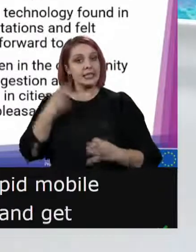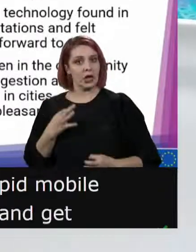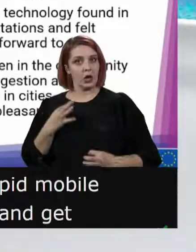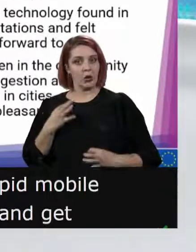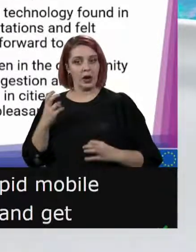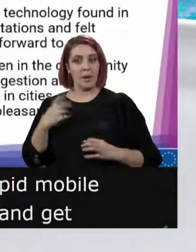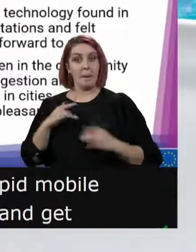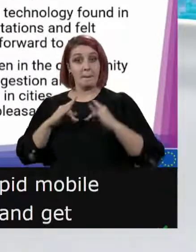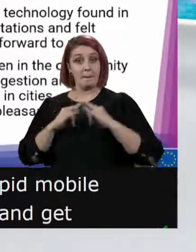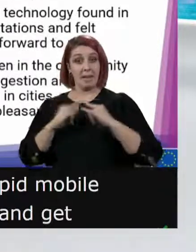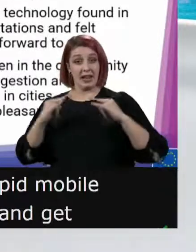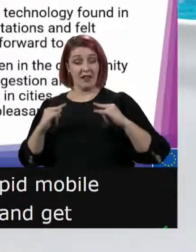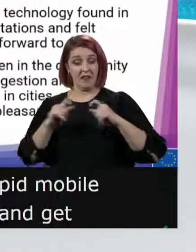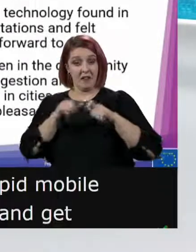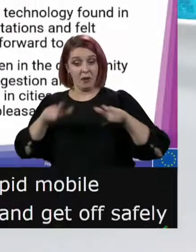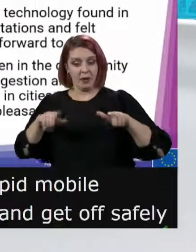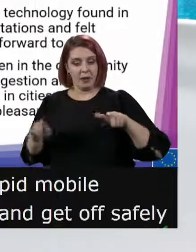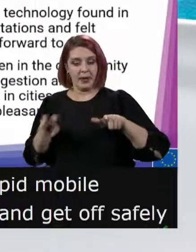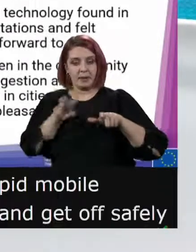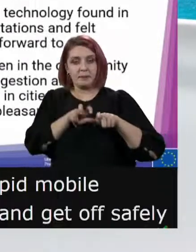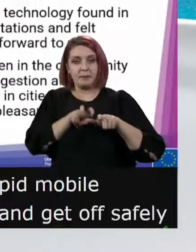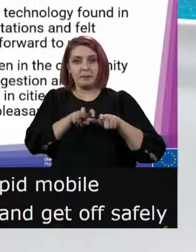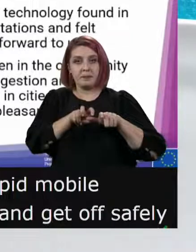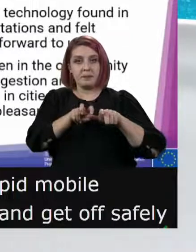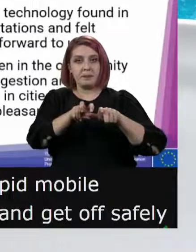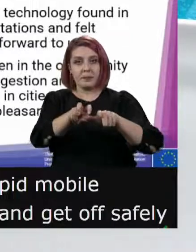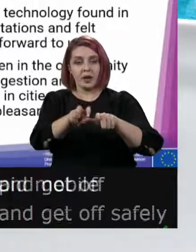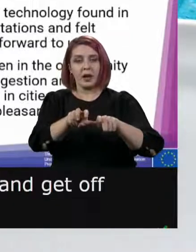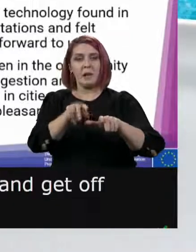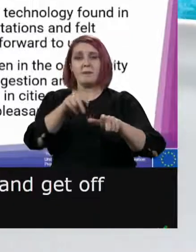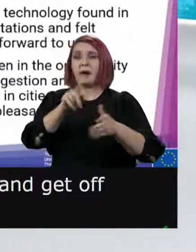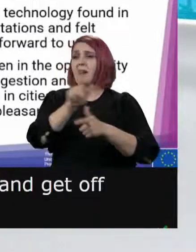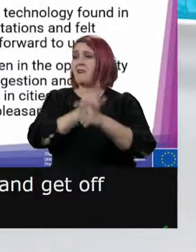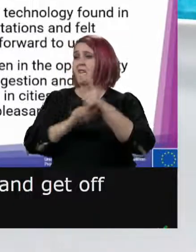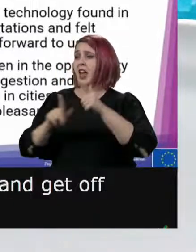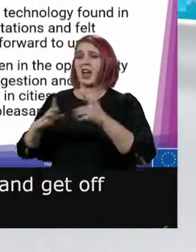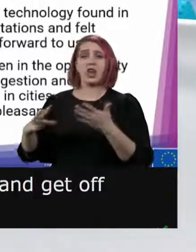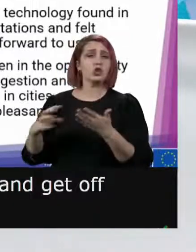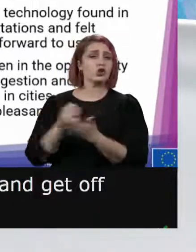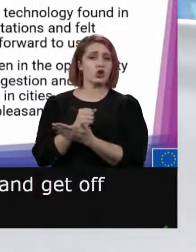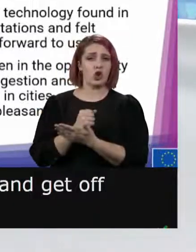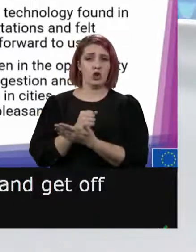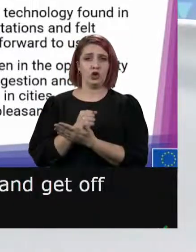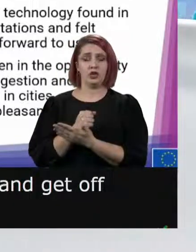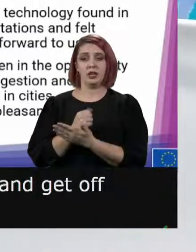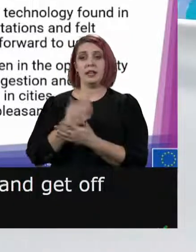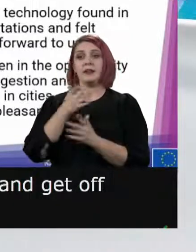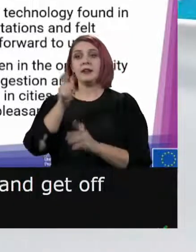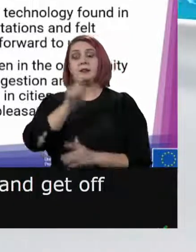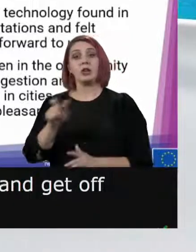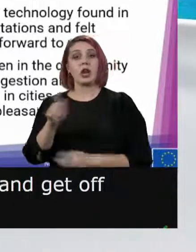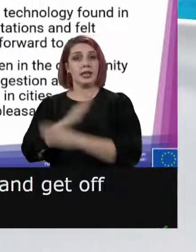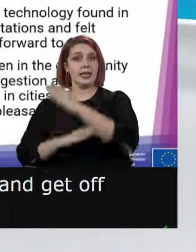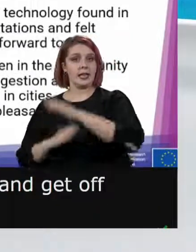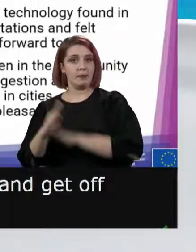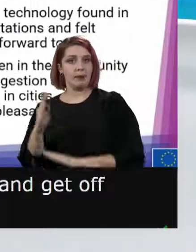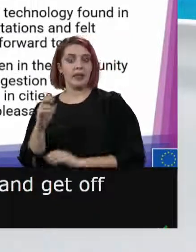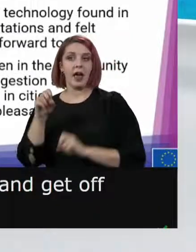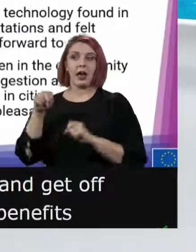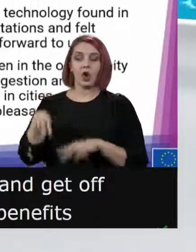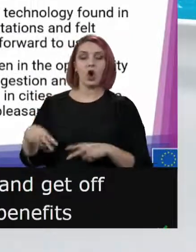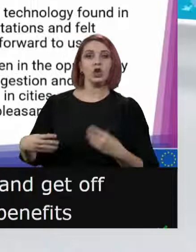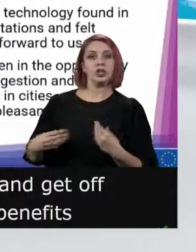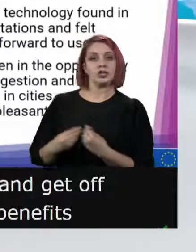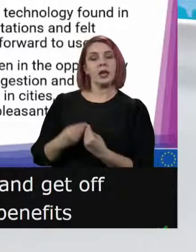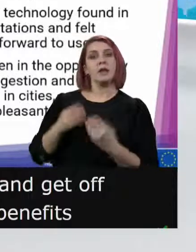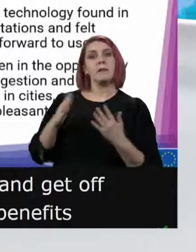which was a system for all travelers, but had benefits for those with disabilities and had a strong sense of